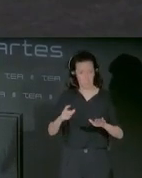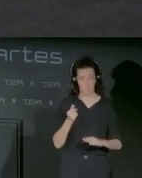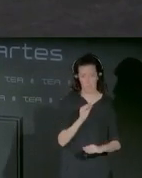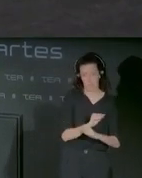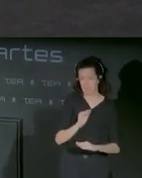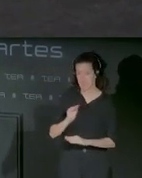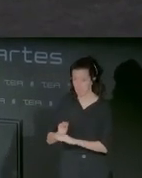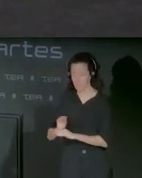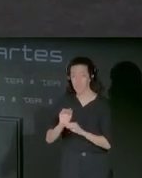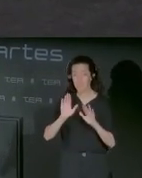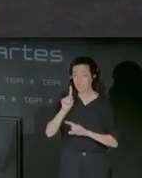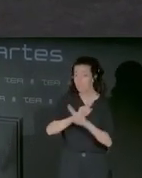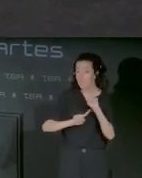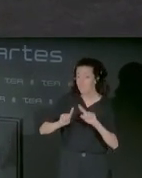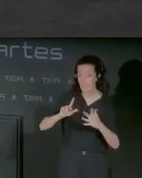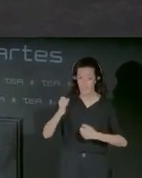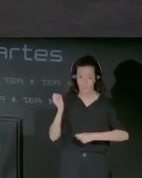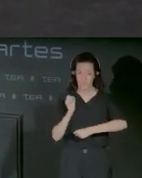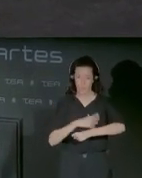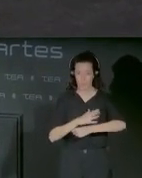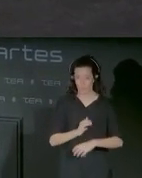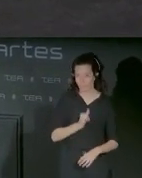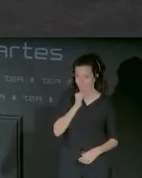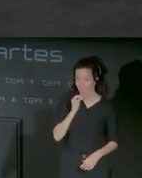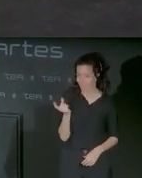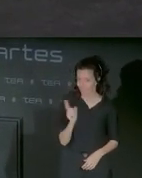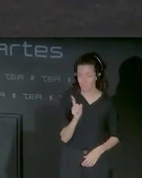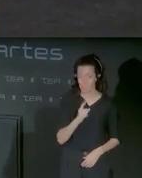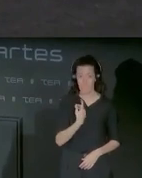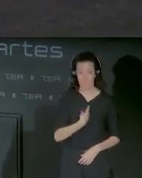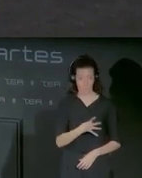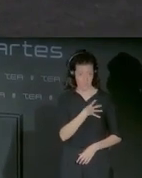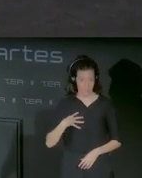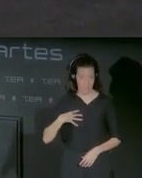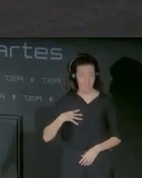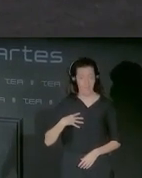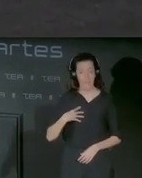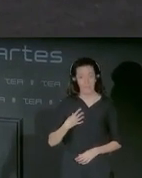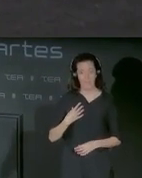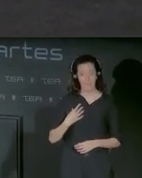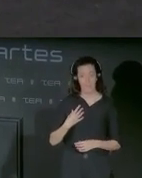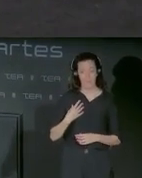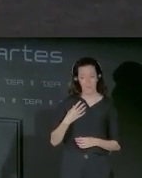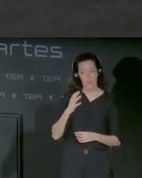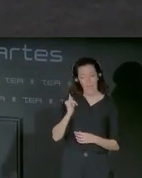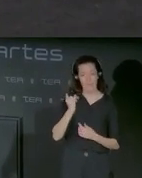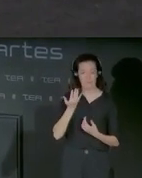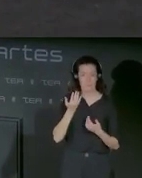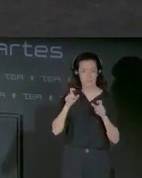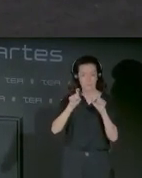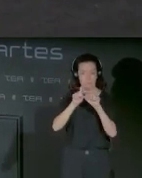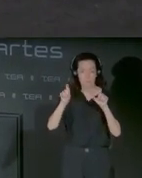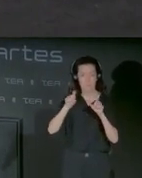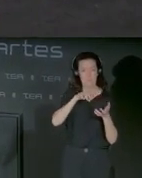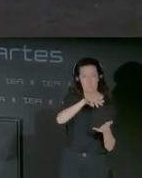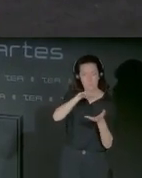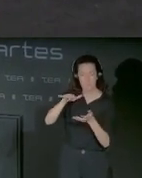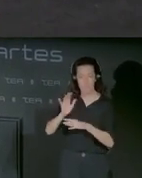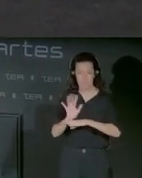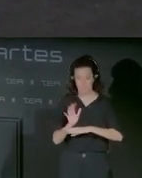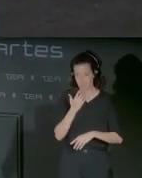have contributors to the movie industry, like operators, VODs, commercial